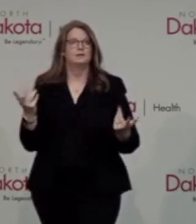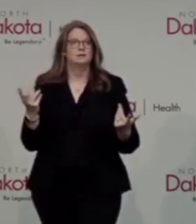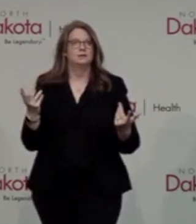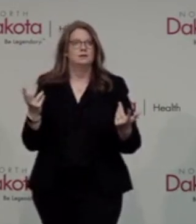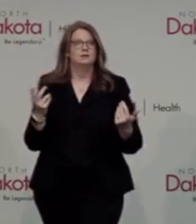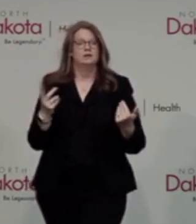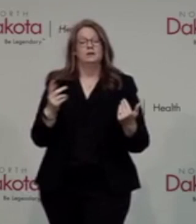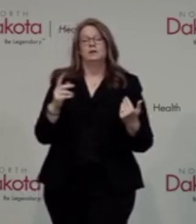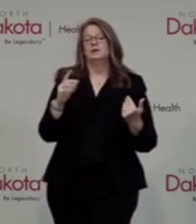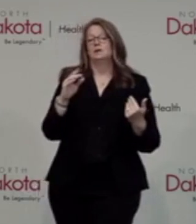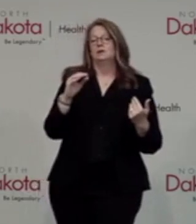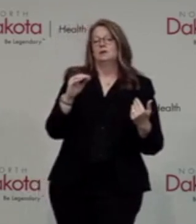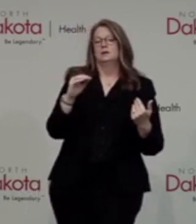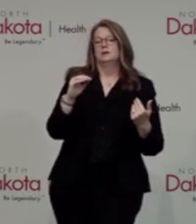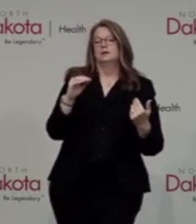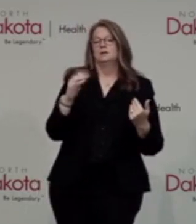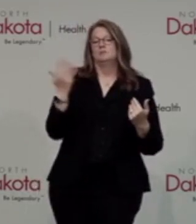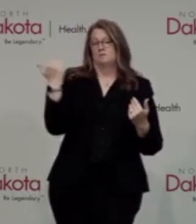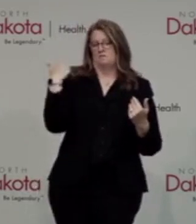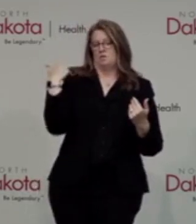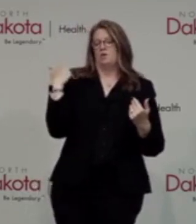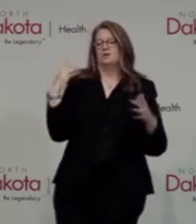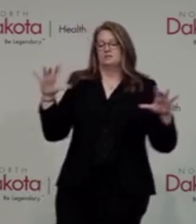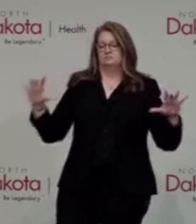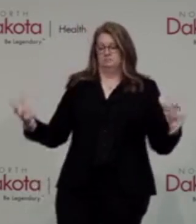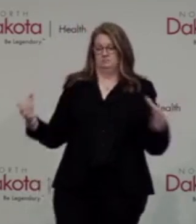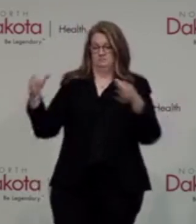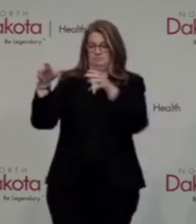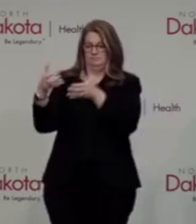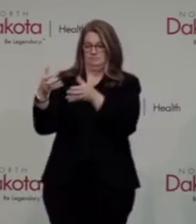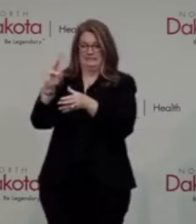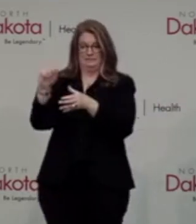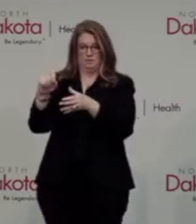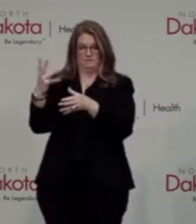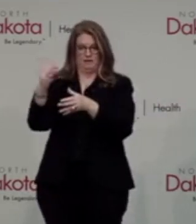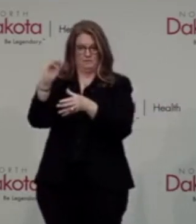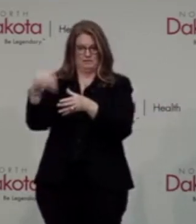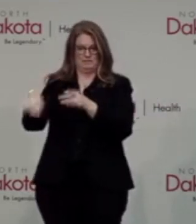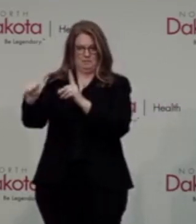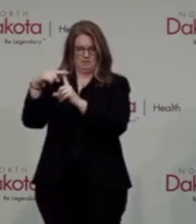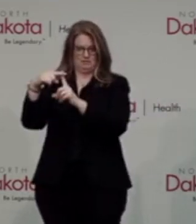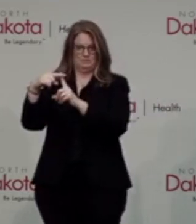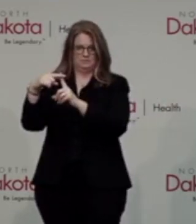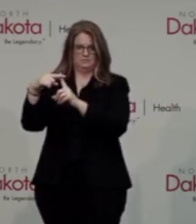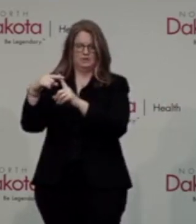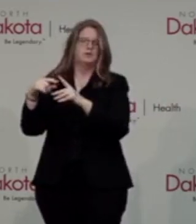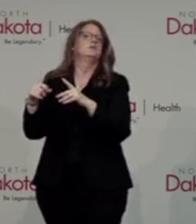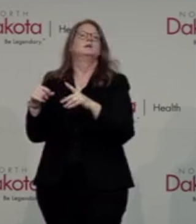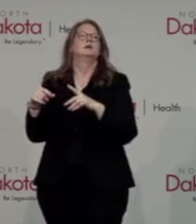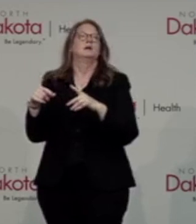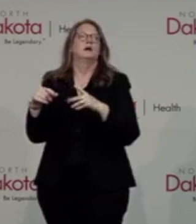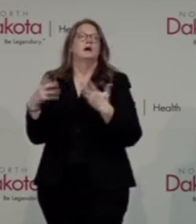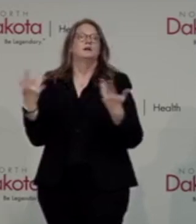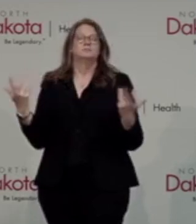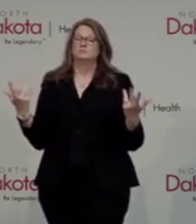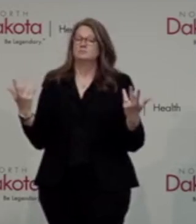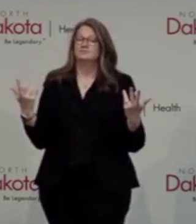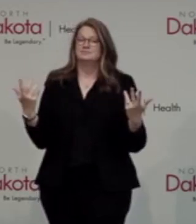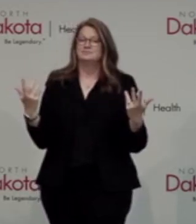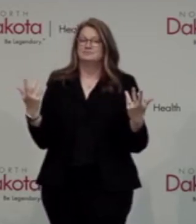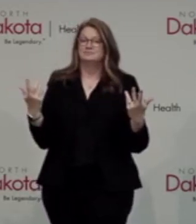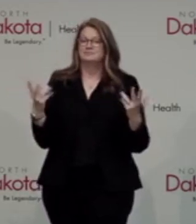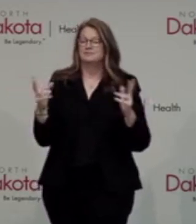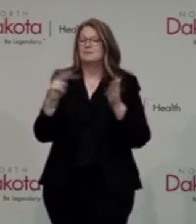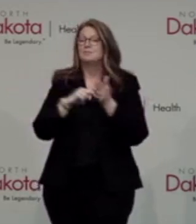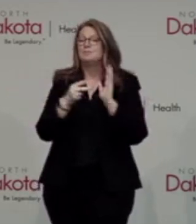at 6.5% on the previous slide of those people that are getting tested, that is really a positivity rate largely of people